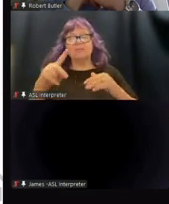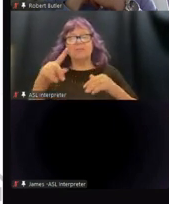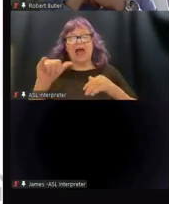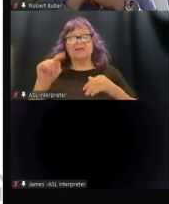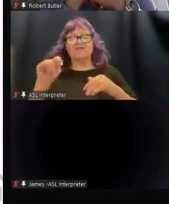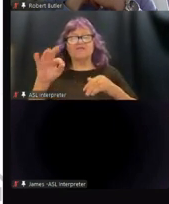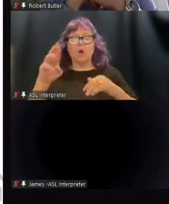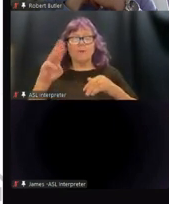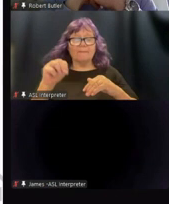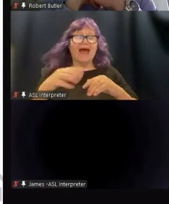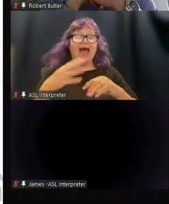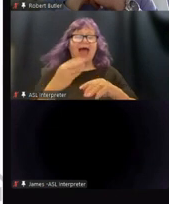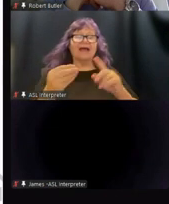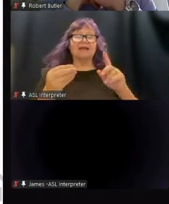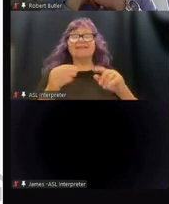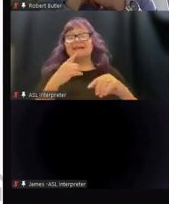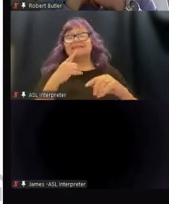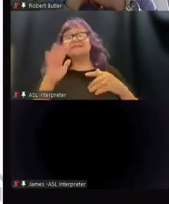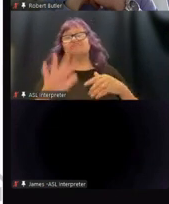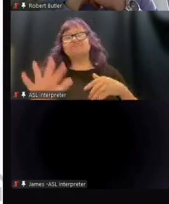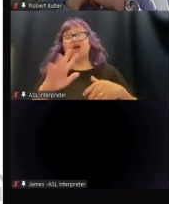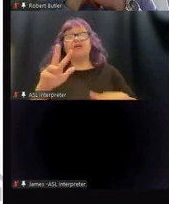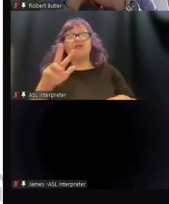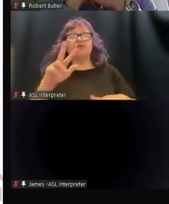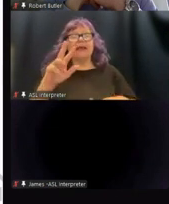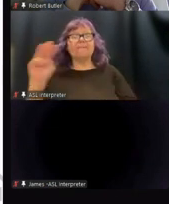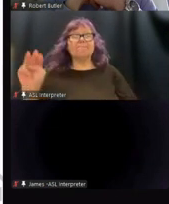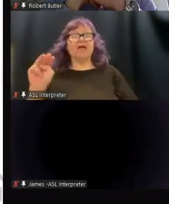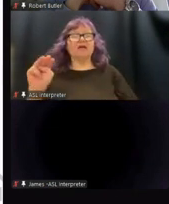minor upgrades, is about $3 million a piece.